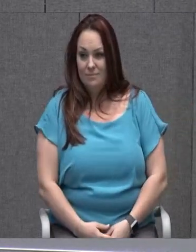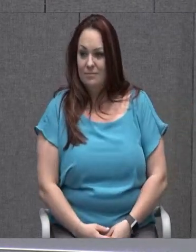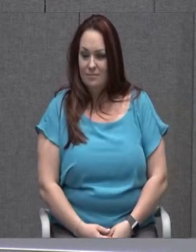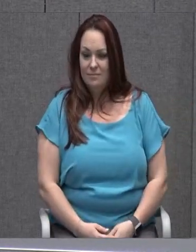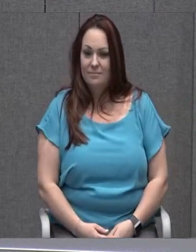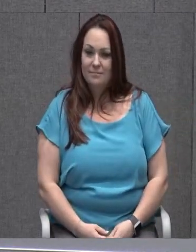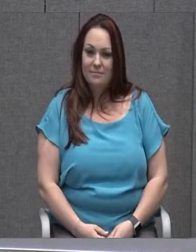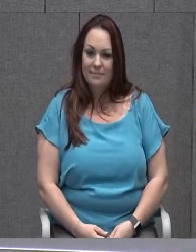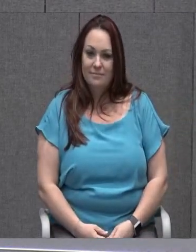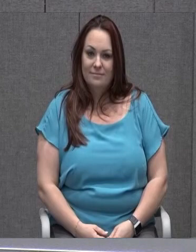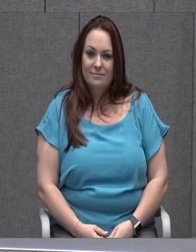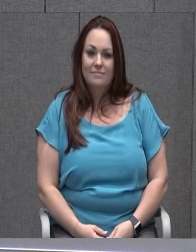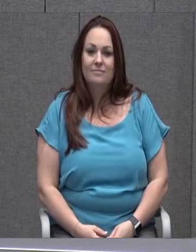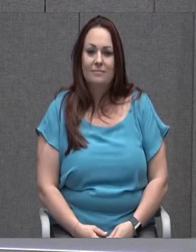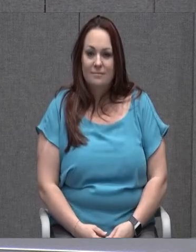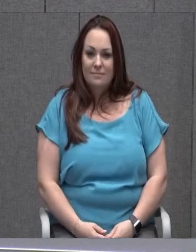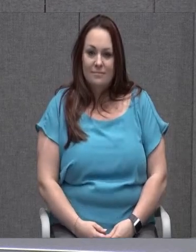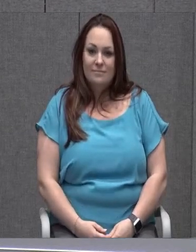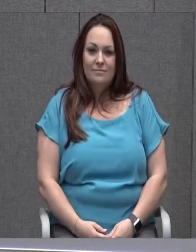4. Okay.